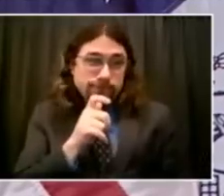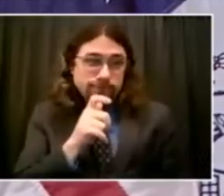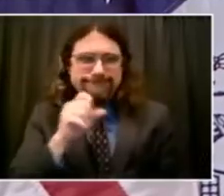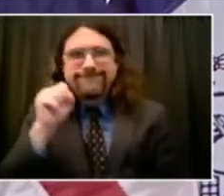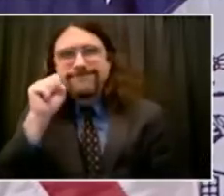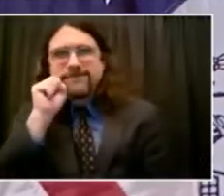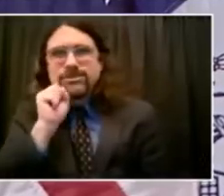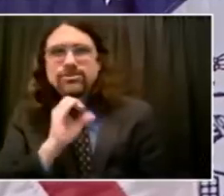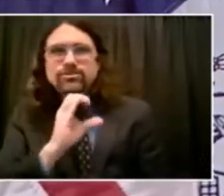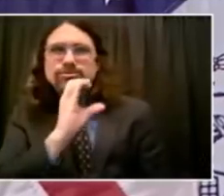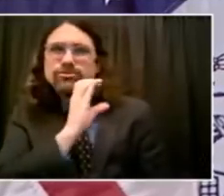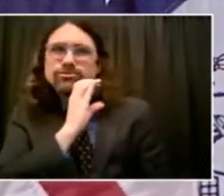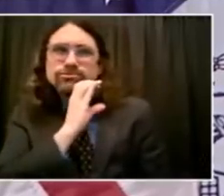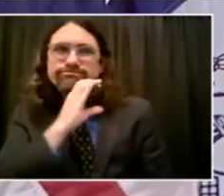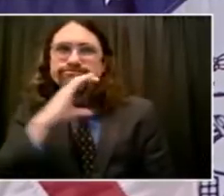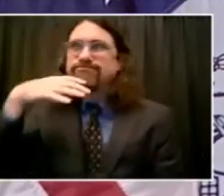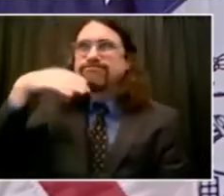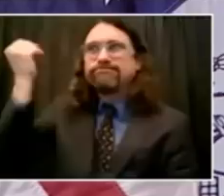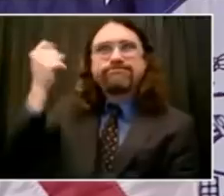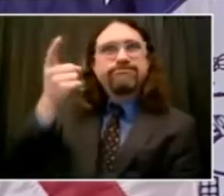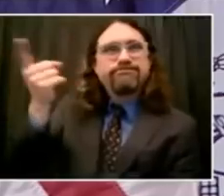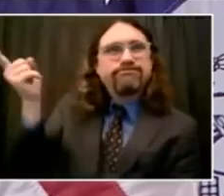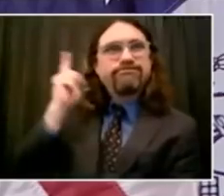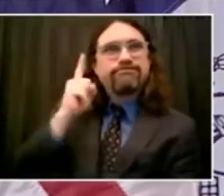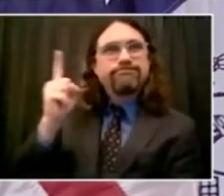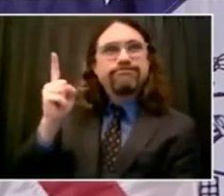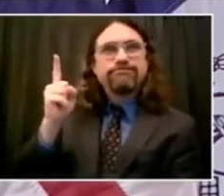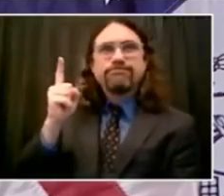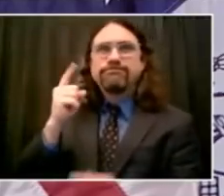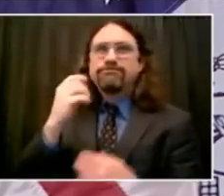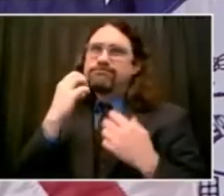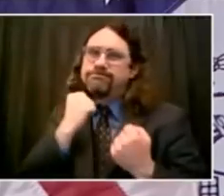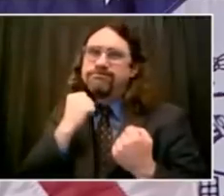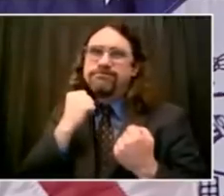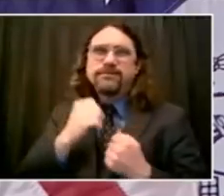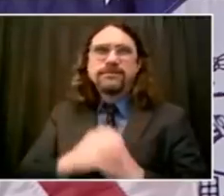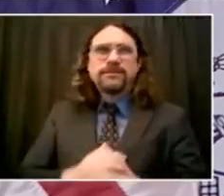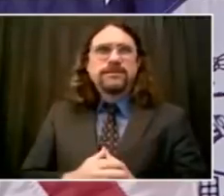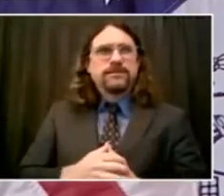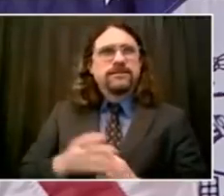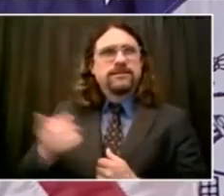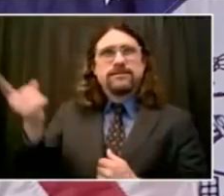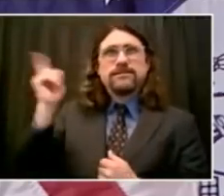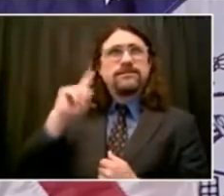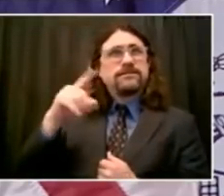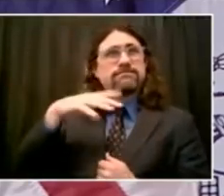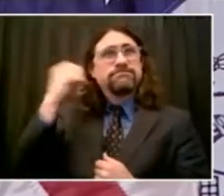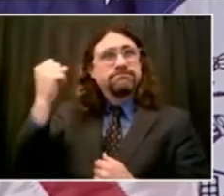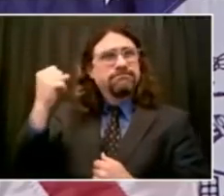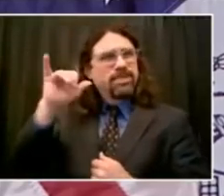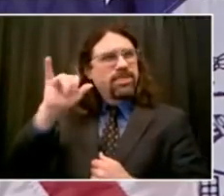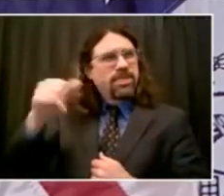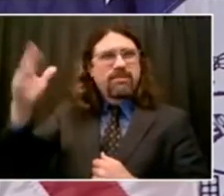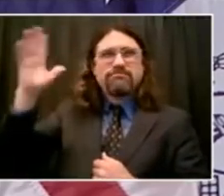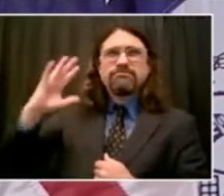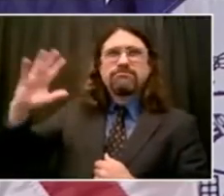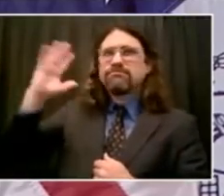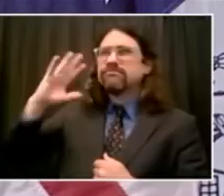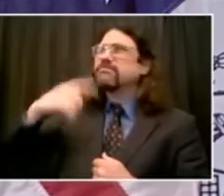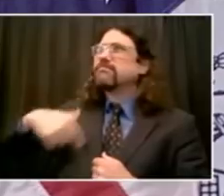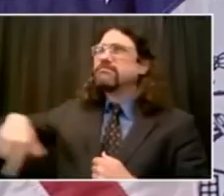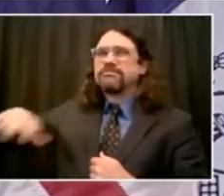moment to think about the senior citizens in our lives, our moms and dads, our grandparents, our aunts and